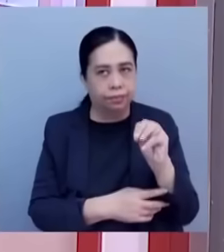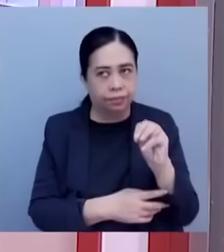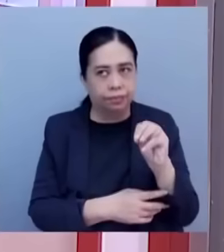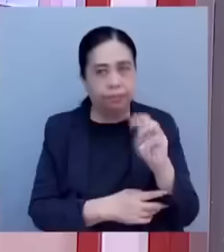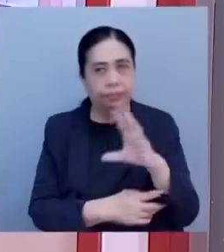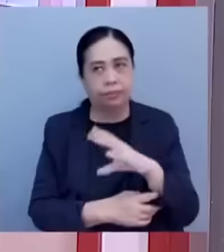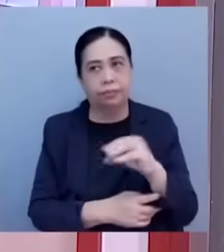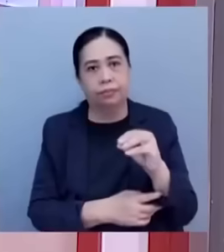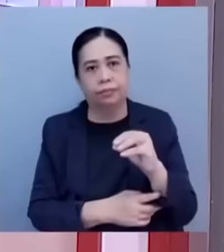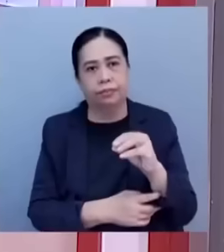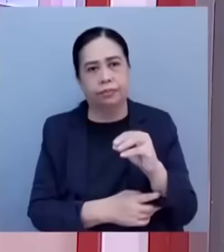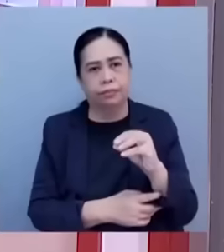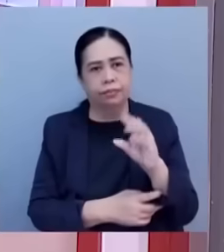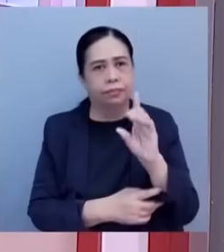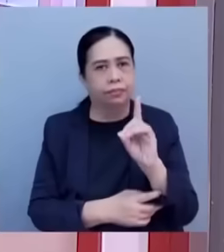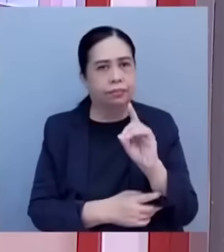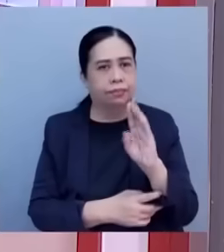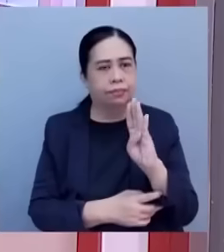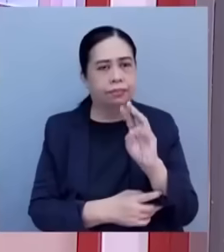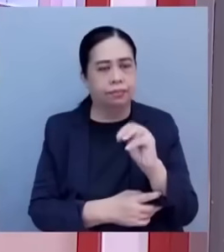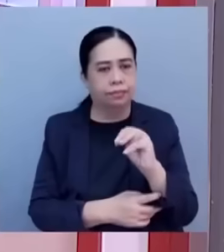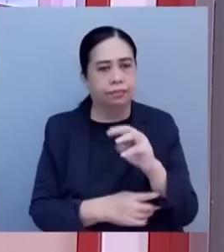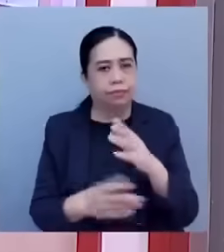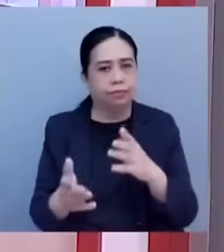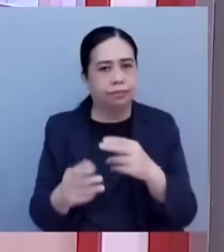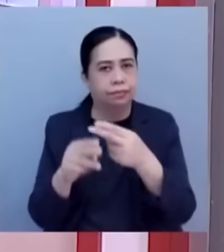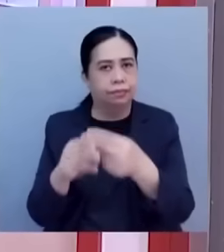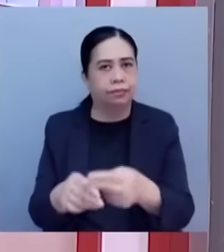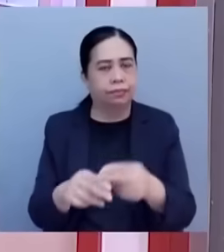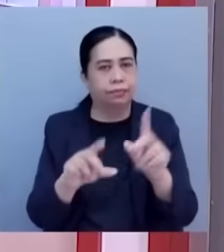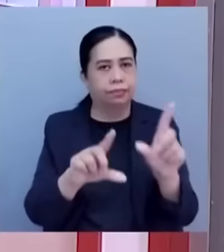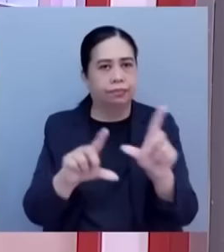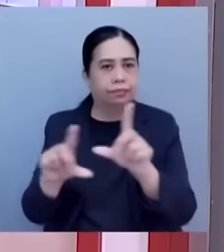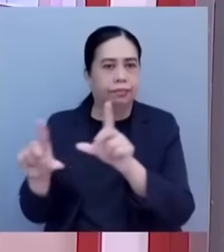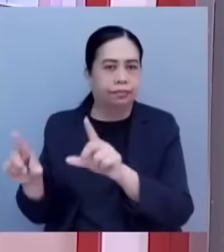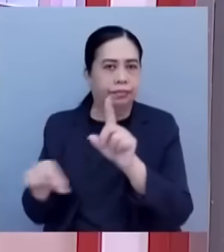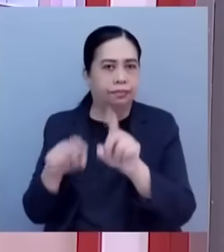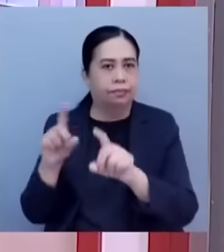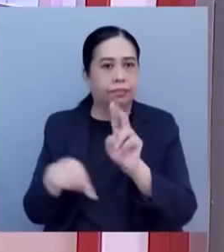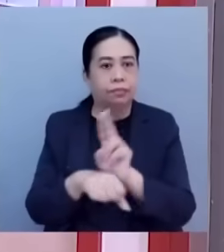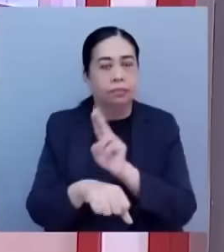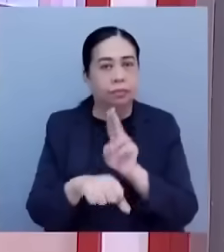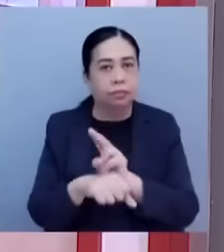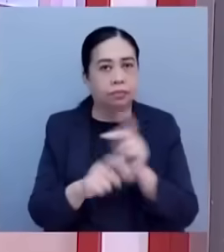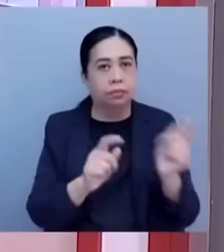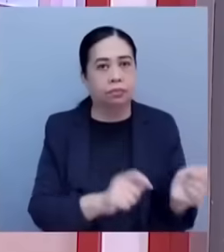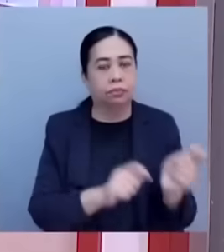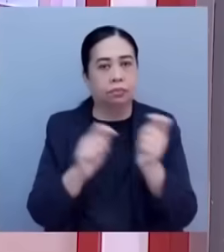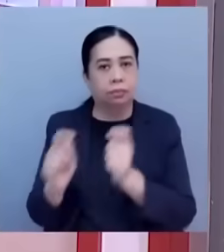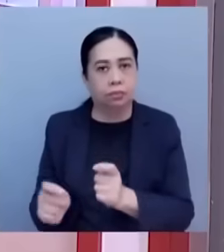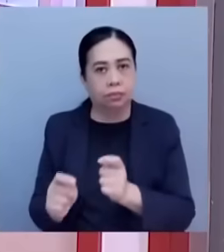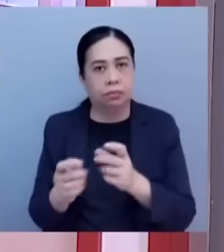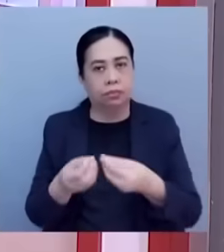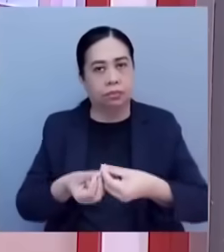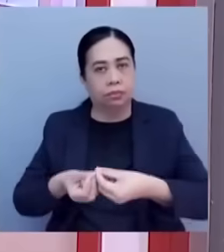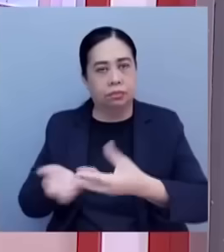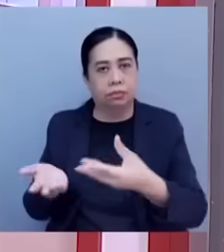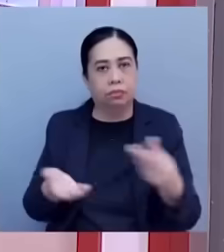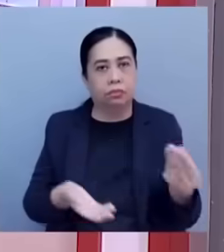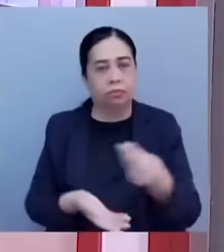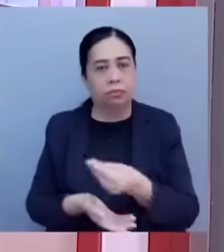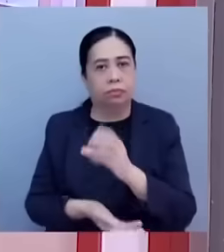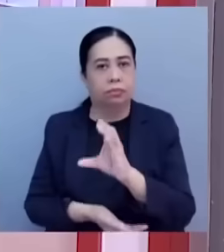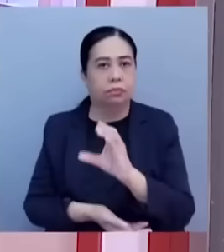the Department of Budget and Management have been named in this petition questioning the use, the transfer, the release of